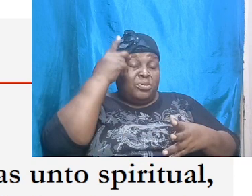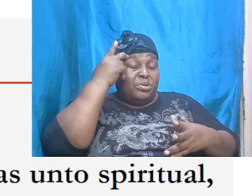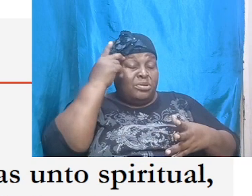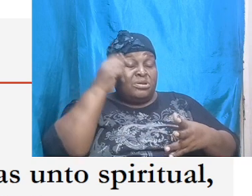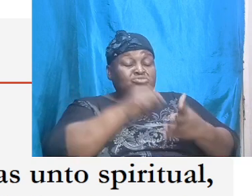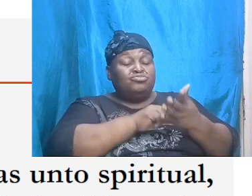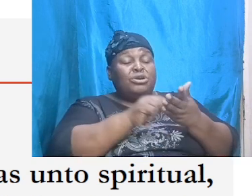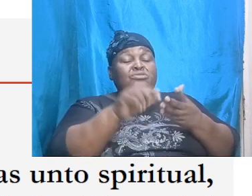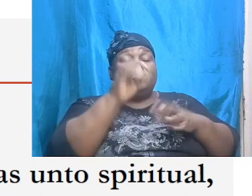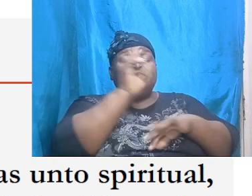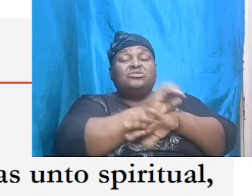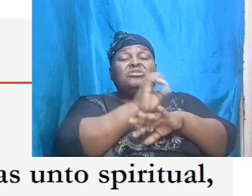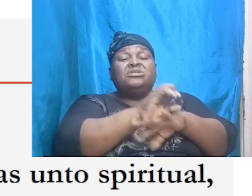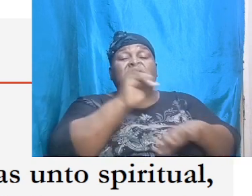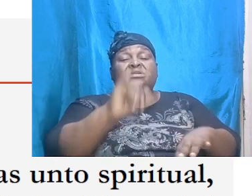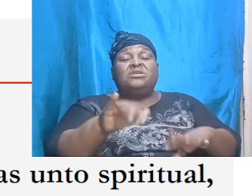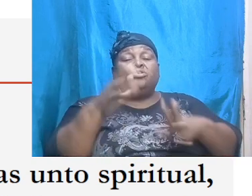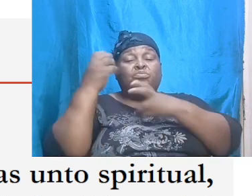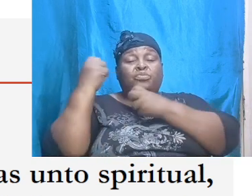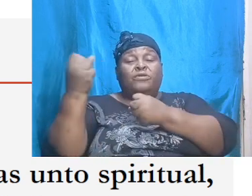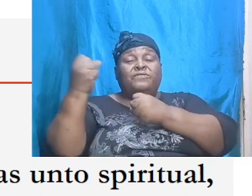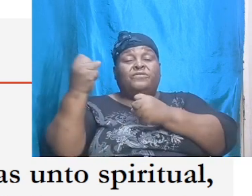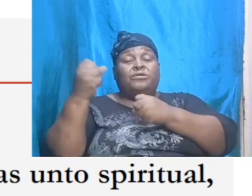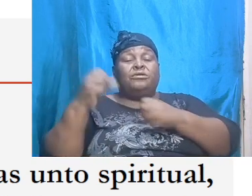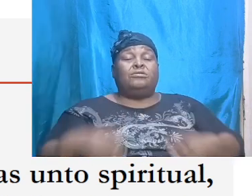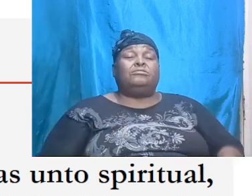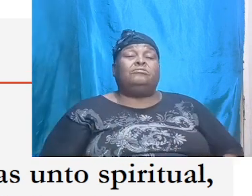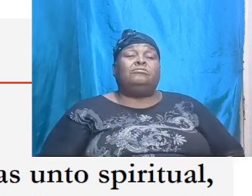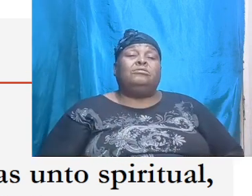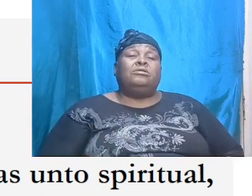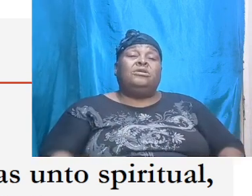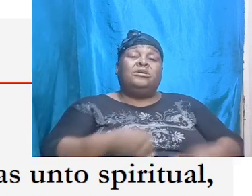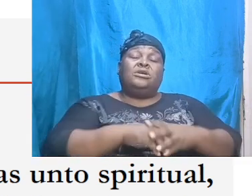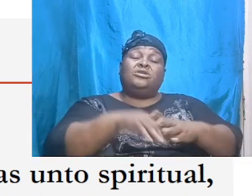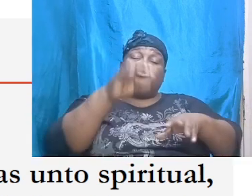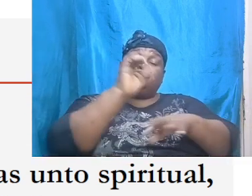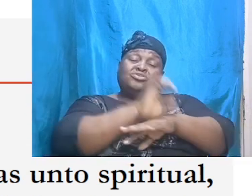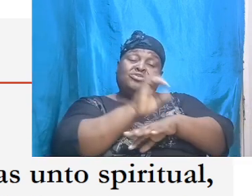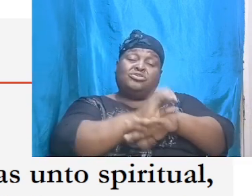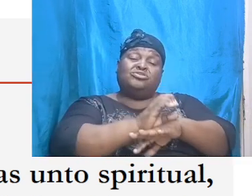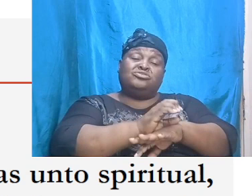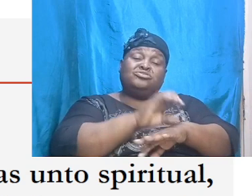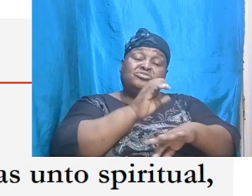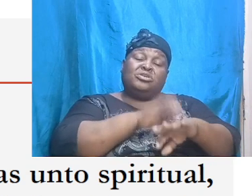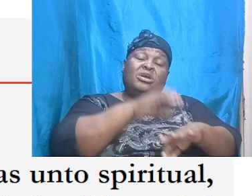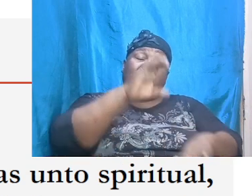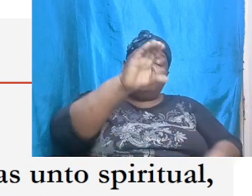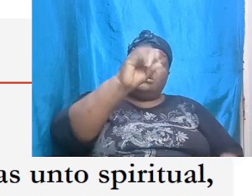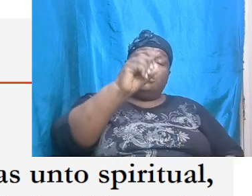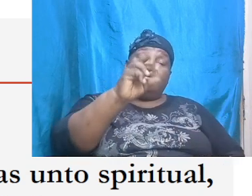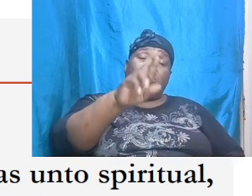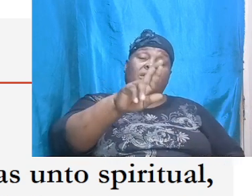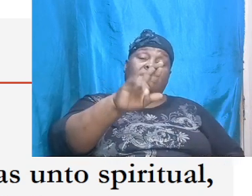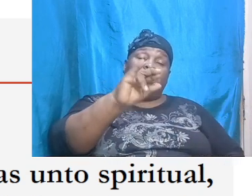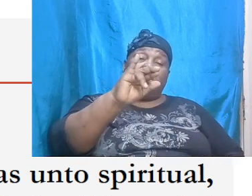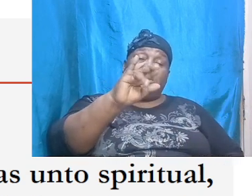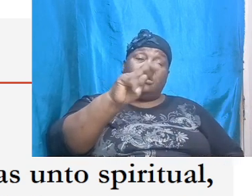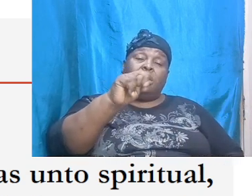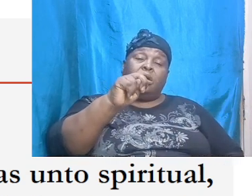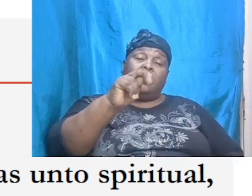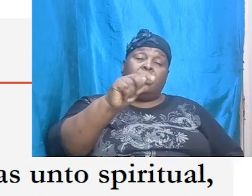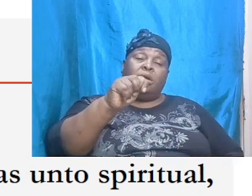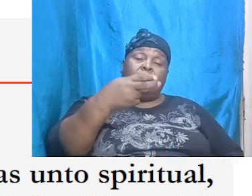powerful. I think I said it Sunday. In terms of the church of Corinth, they were powerful in terms of the gifts of the Spirit in